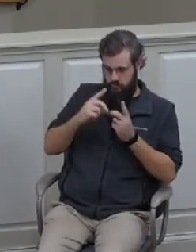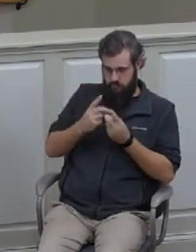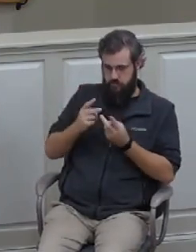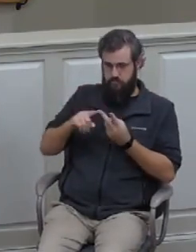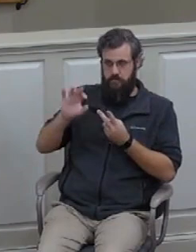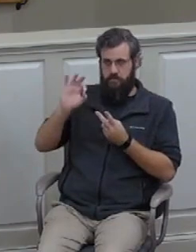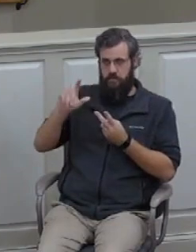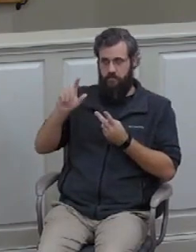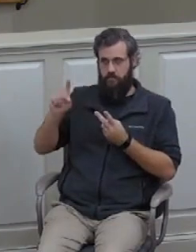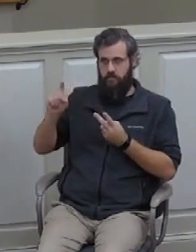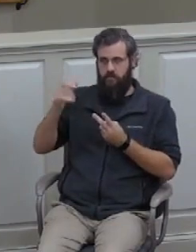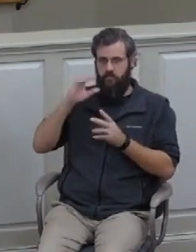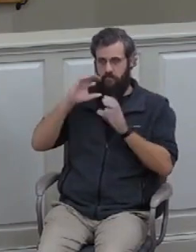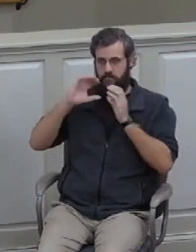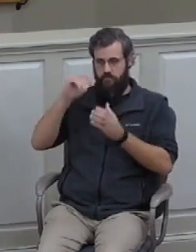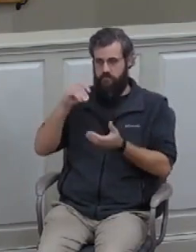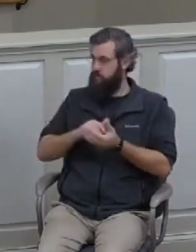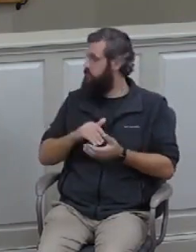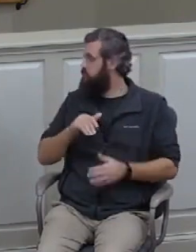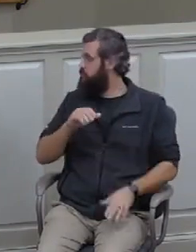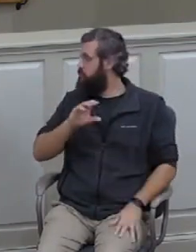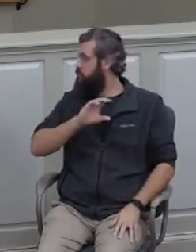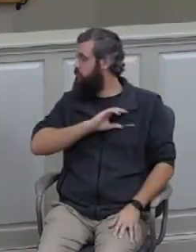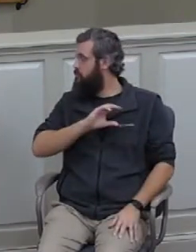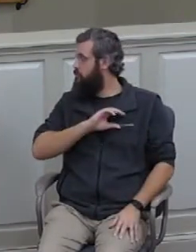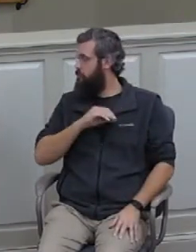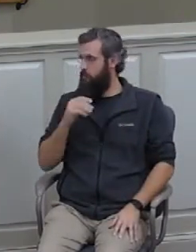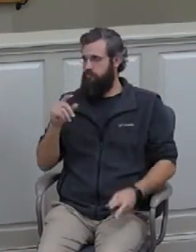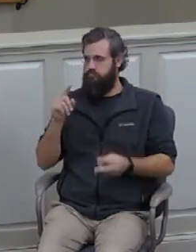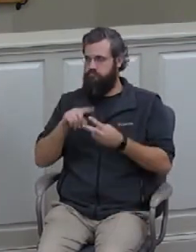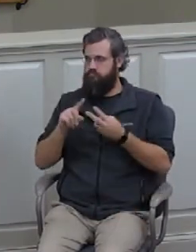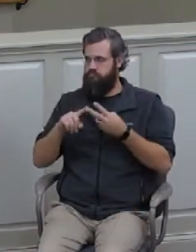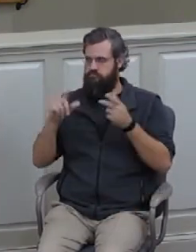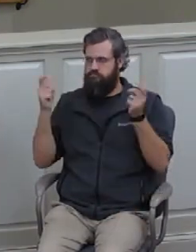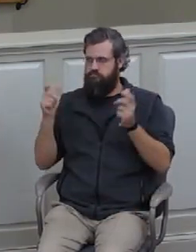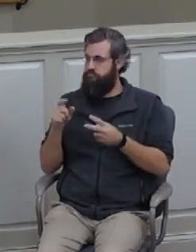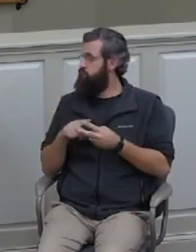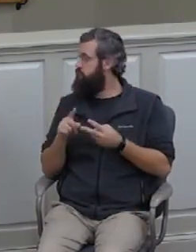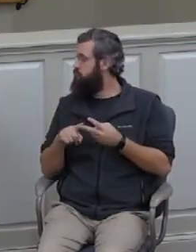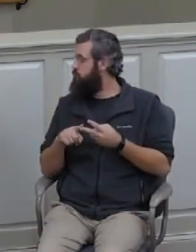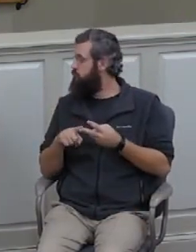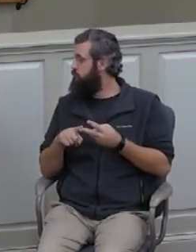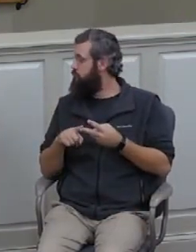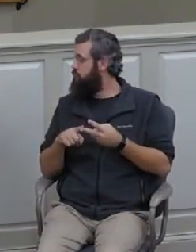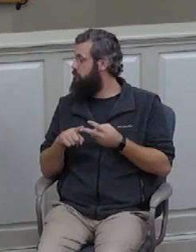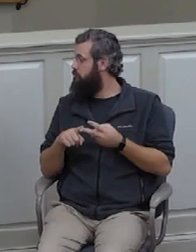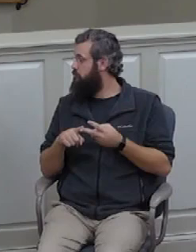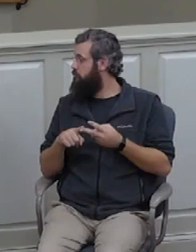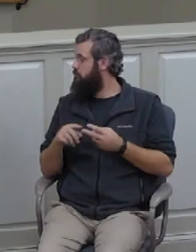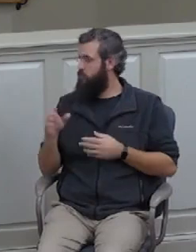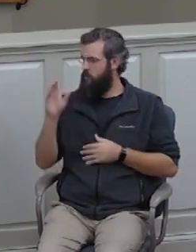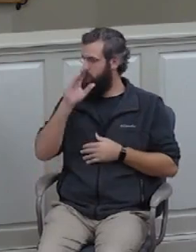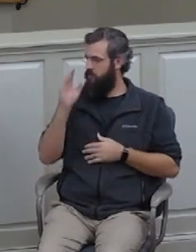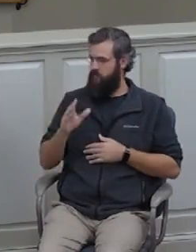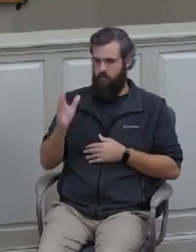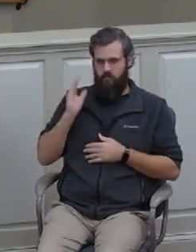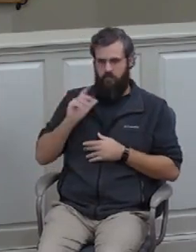911 Communication Center. We've never narrowed it down that thin before. Say what? We've never narrowed it down that